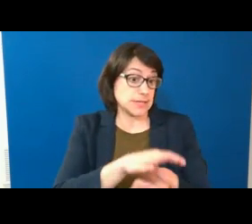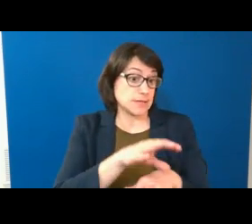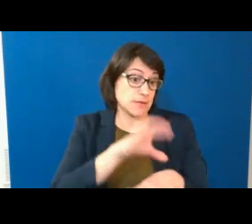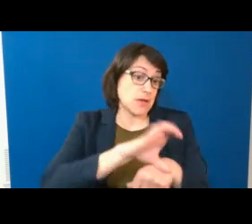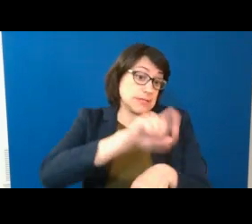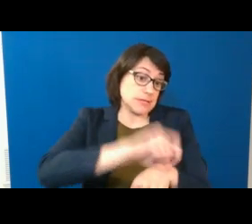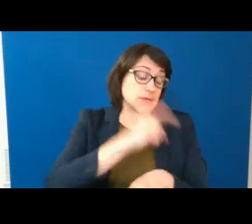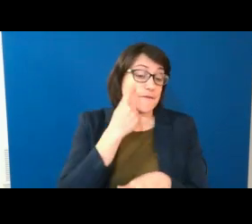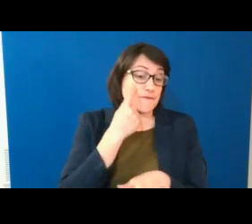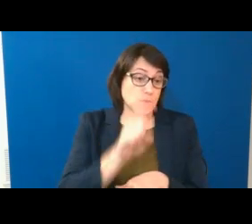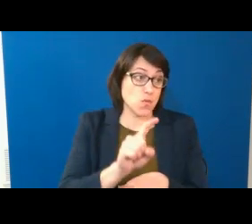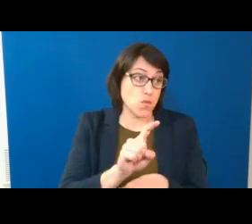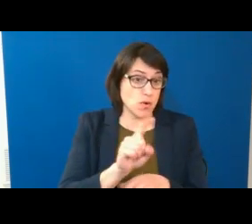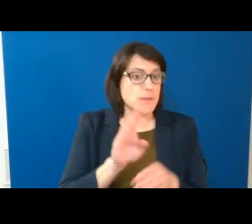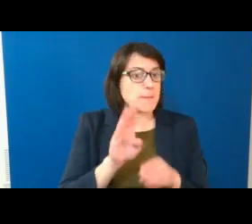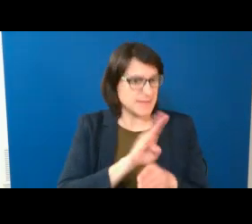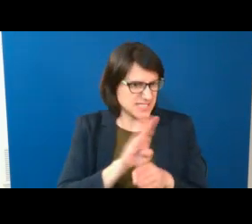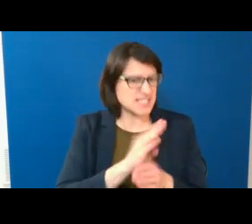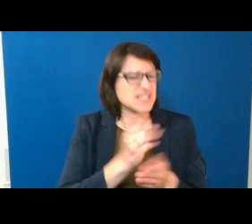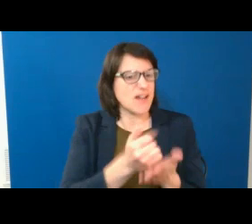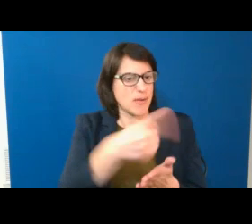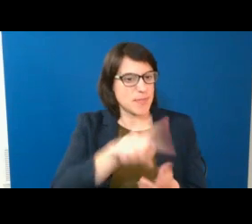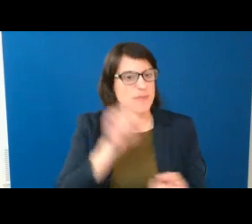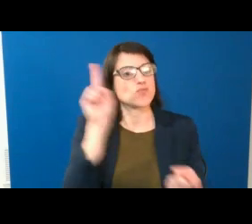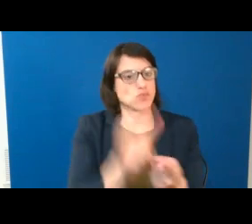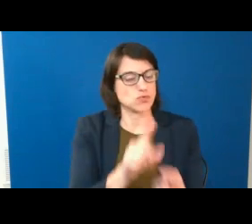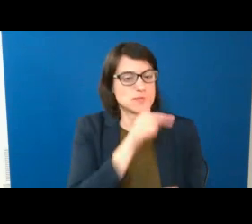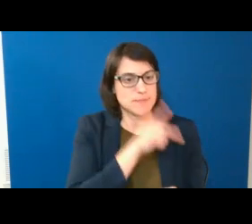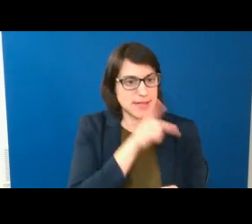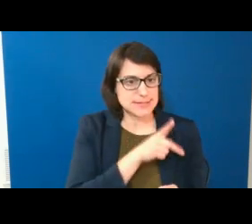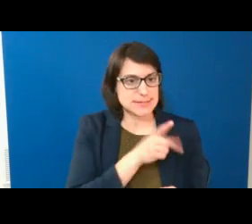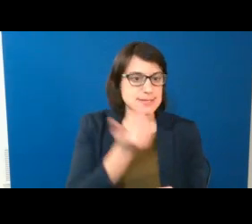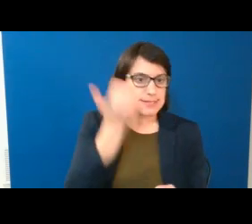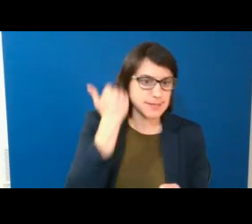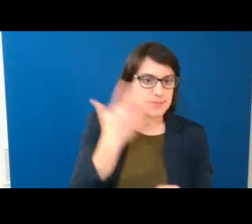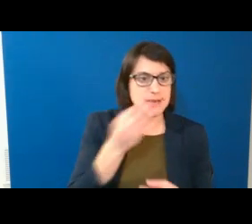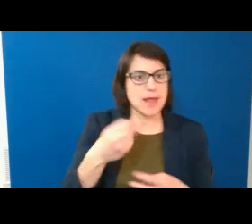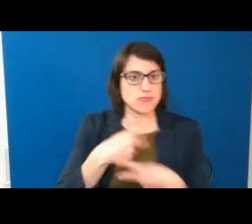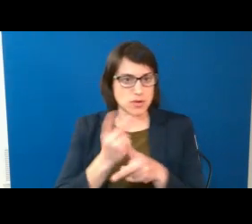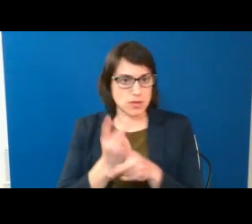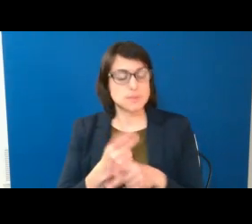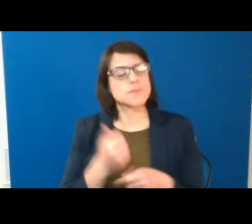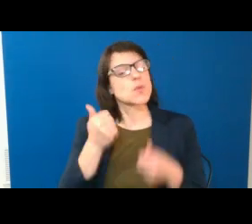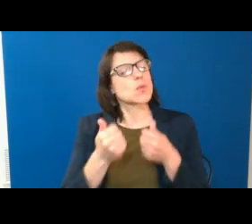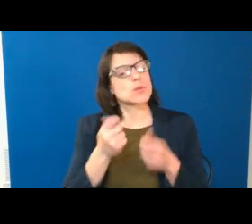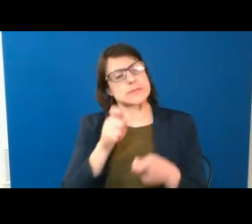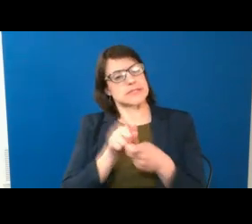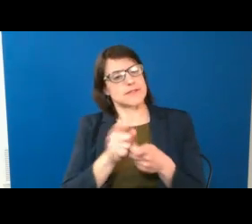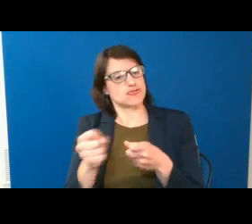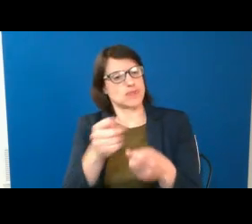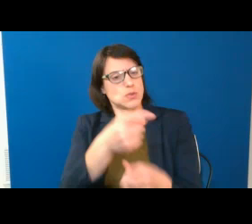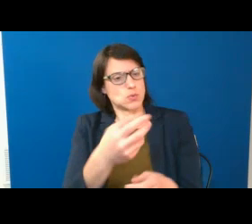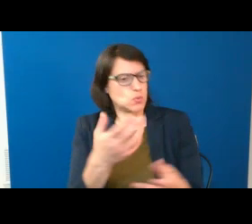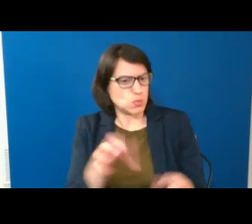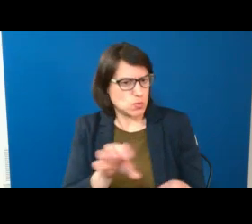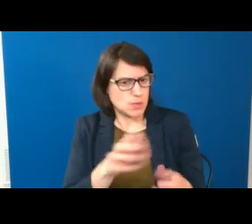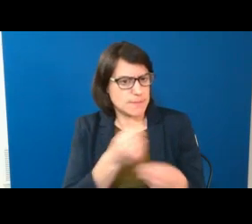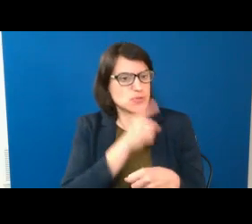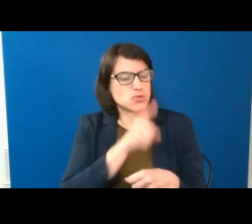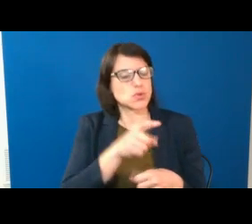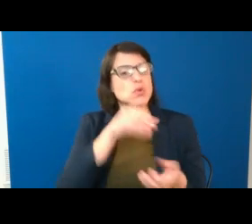their plastic consumption and production. What specific strategies are you doing to ensure that the students actually